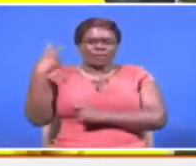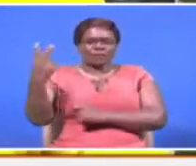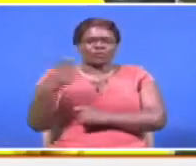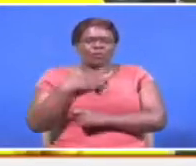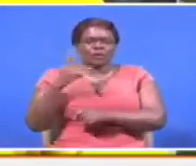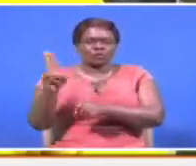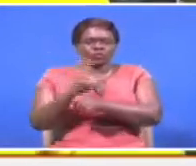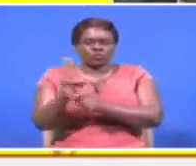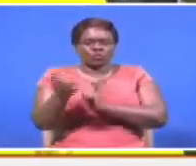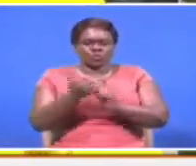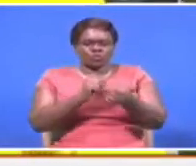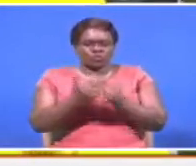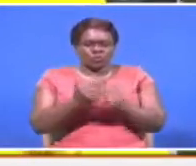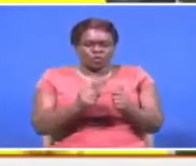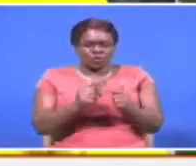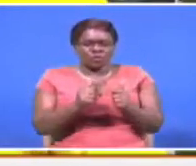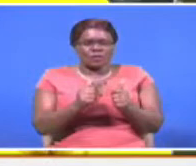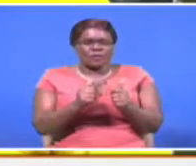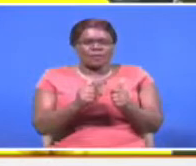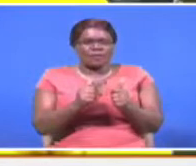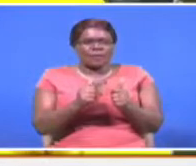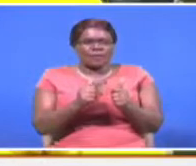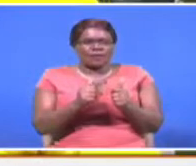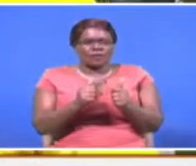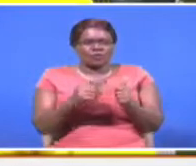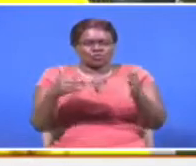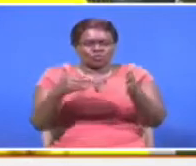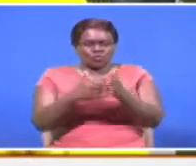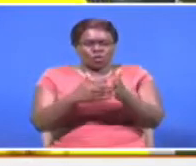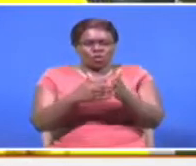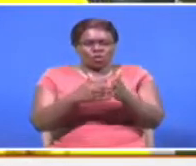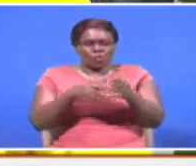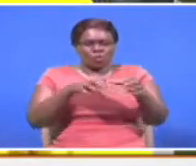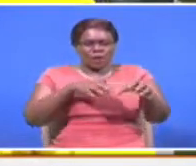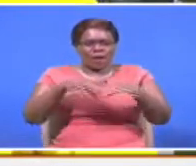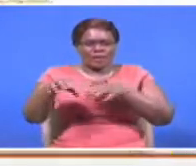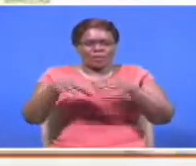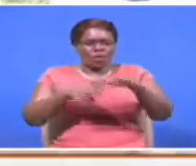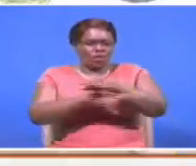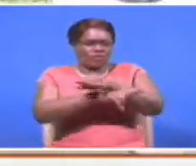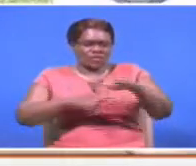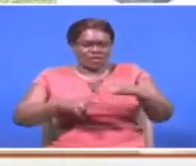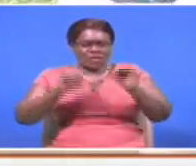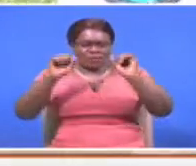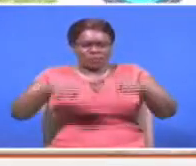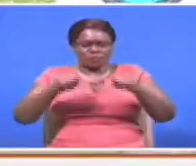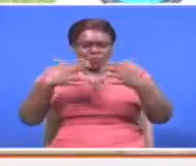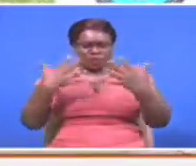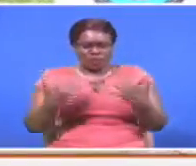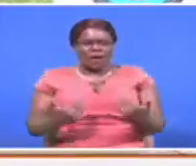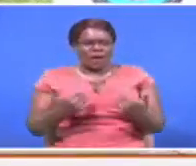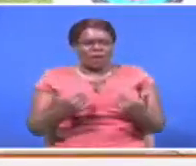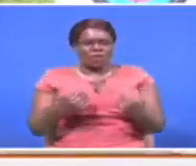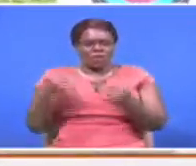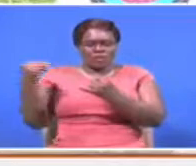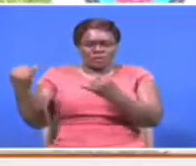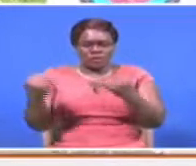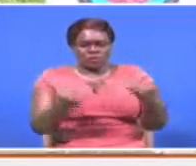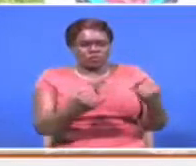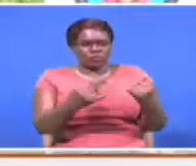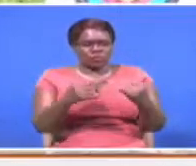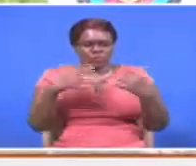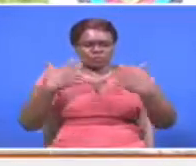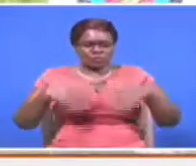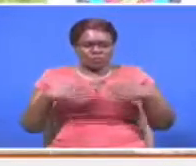use the sport, or we want to use the sport to end cat wrestling in Kenya, of which it is possible. So far, she has introduced the game